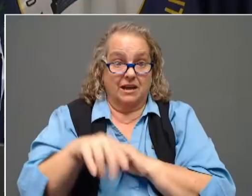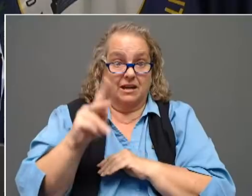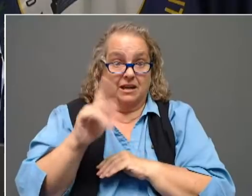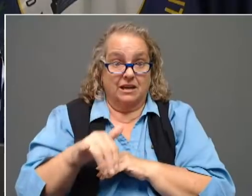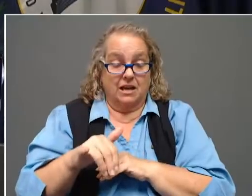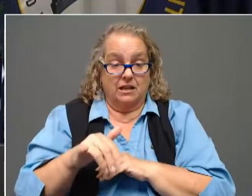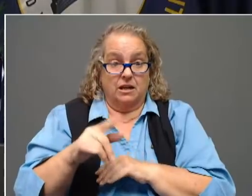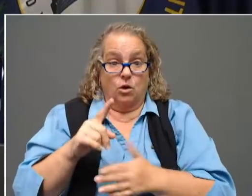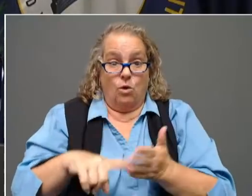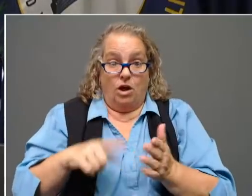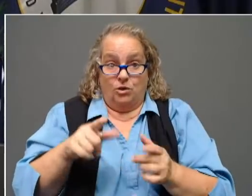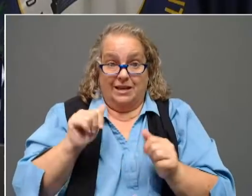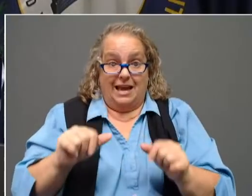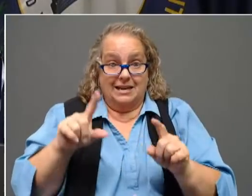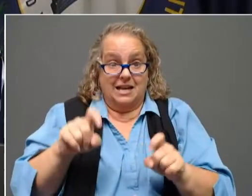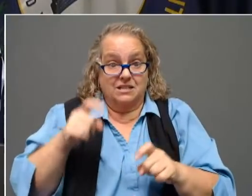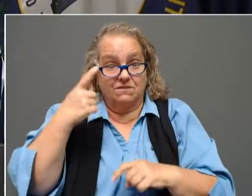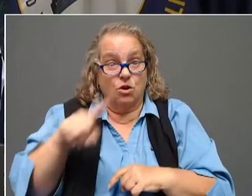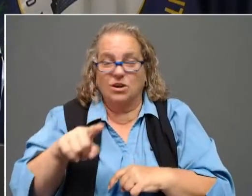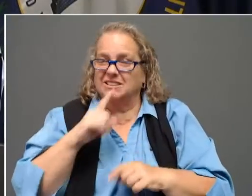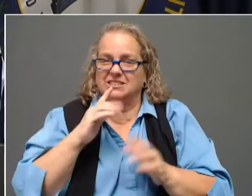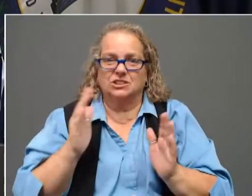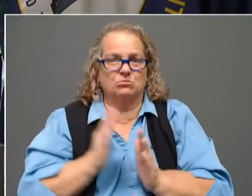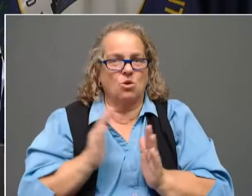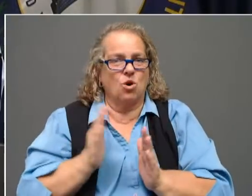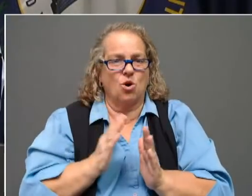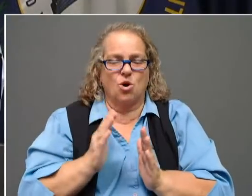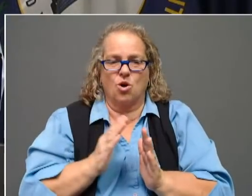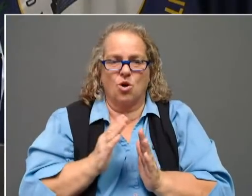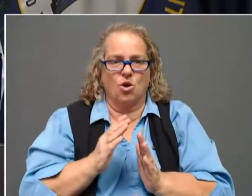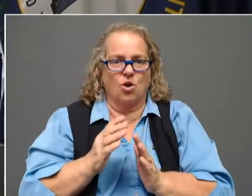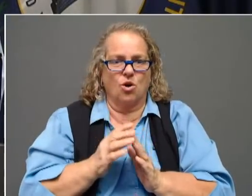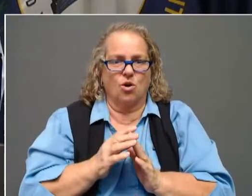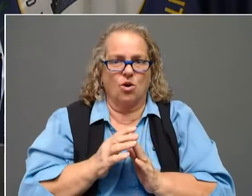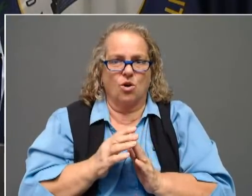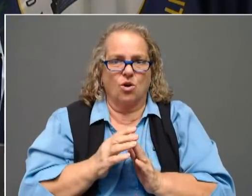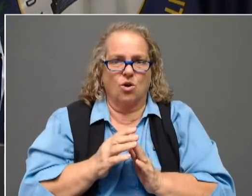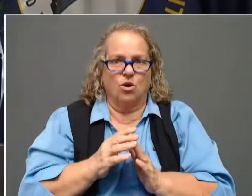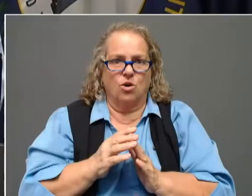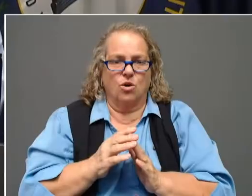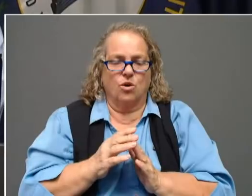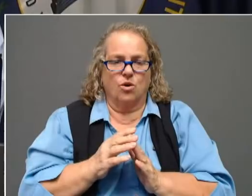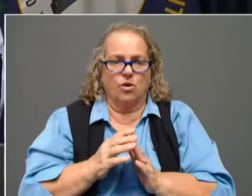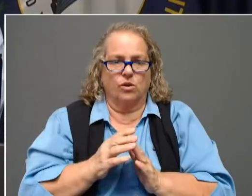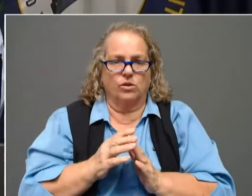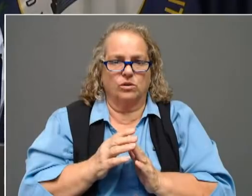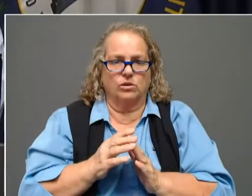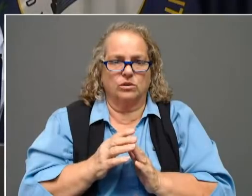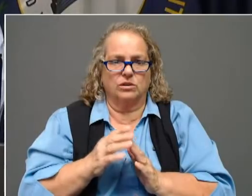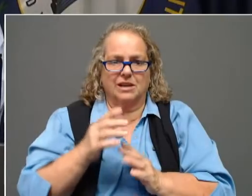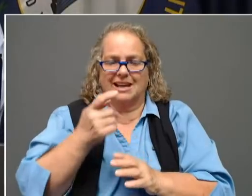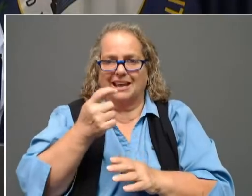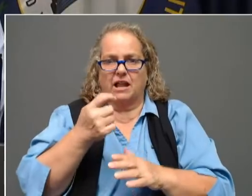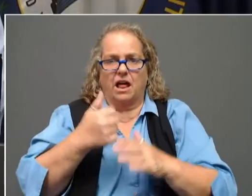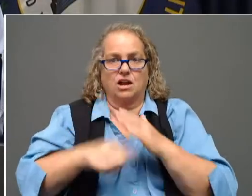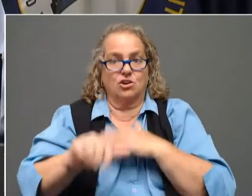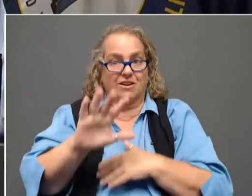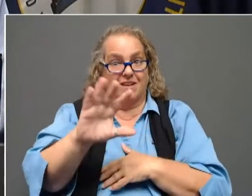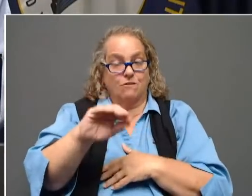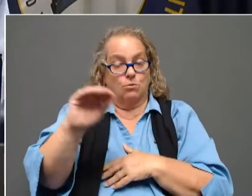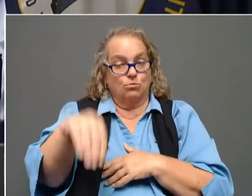test for is very small, under 4%. Between commercial labs and us, it's a little under 5%. A little under